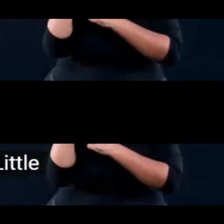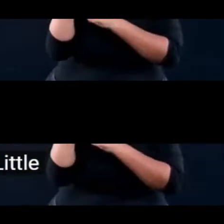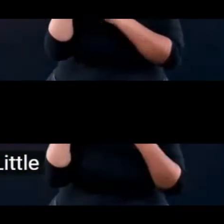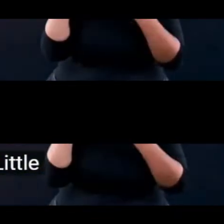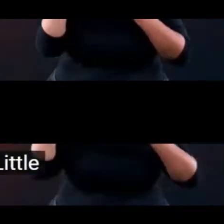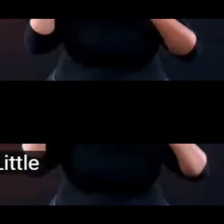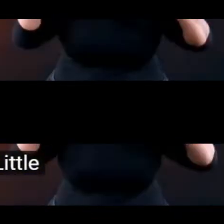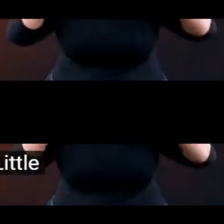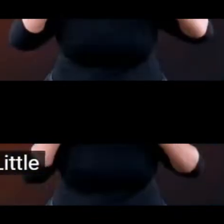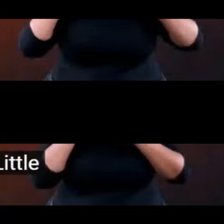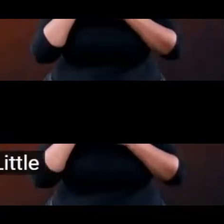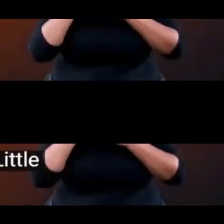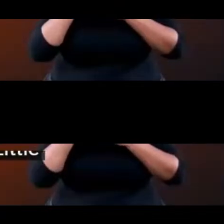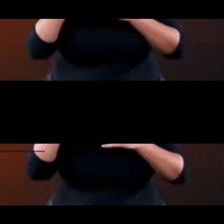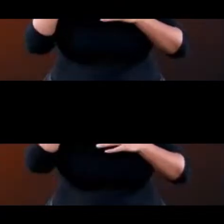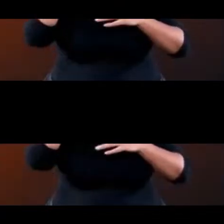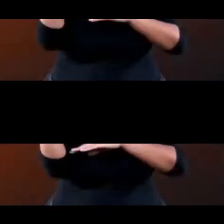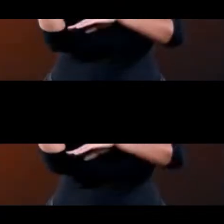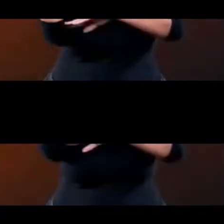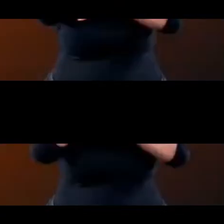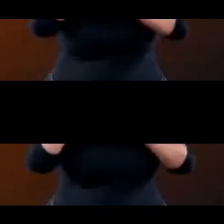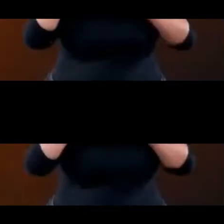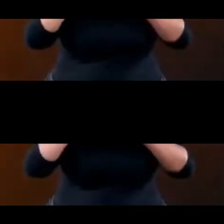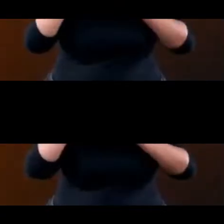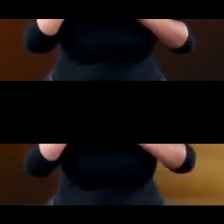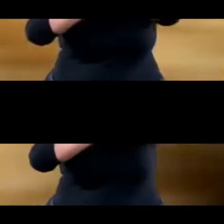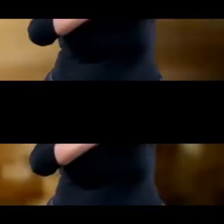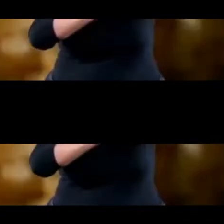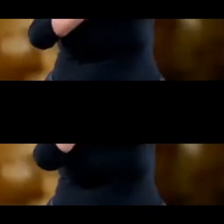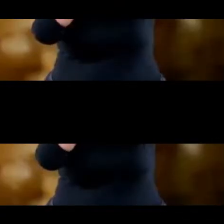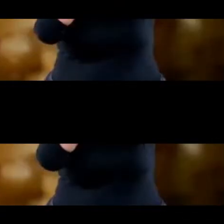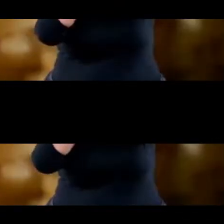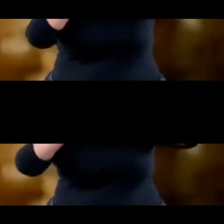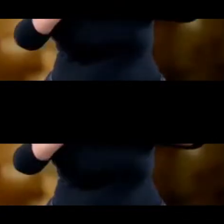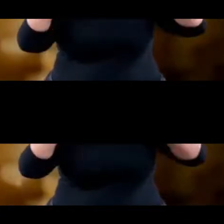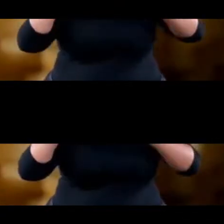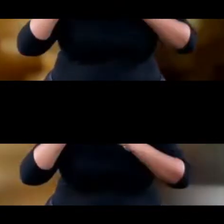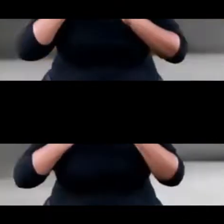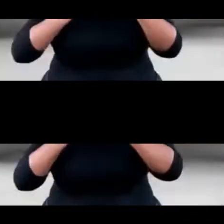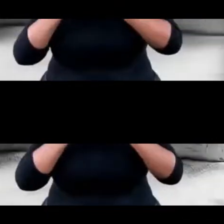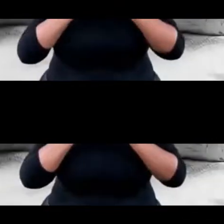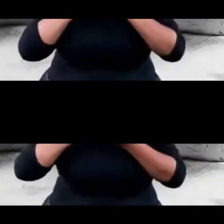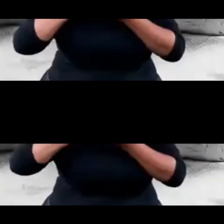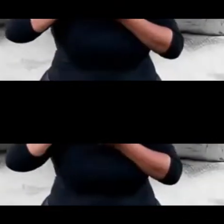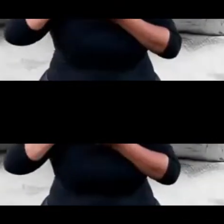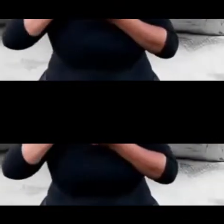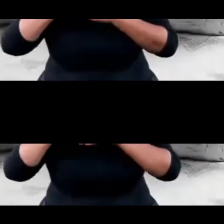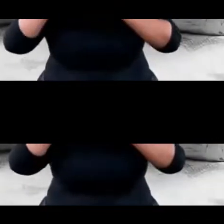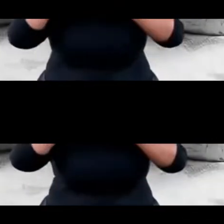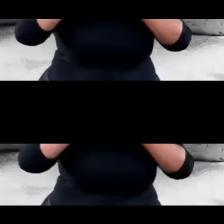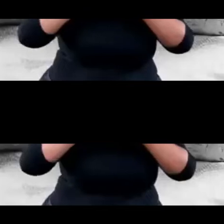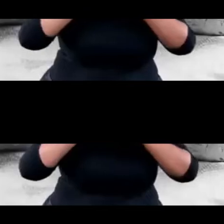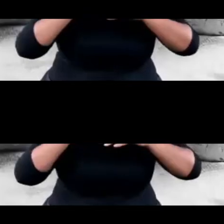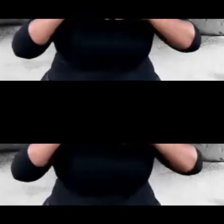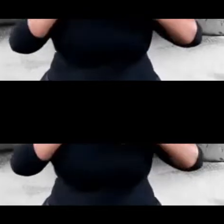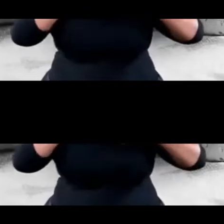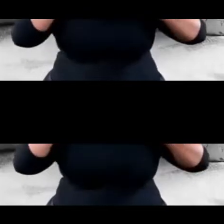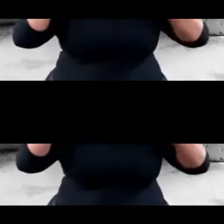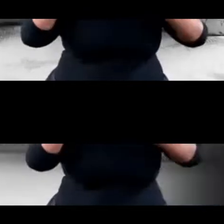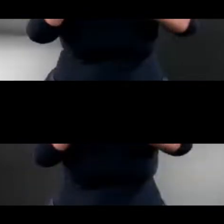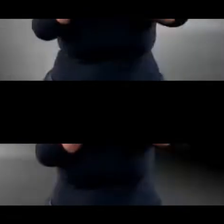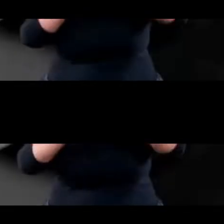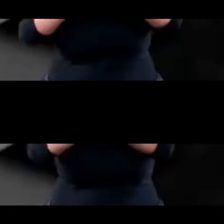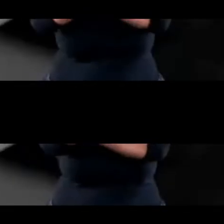Their days began very early when the sun came up. After a breakfast of porridge or bread, everyone would get